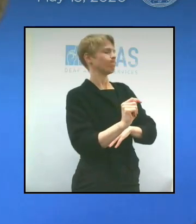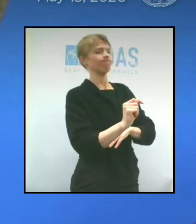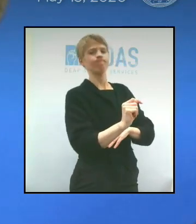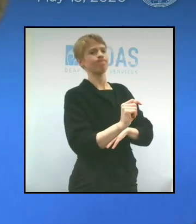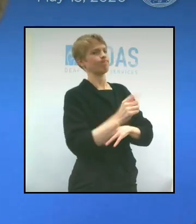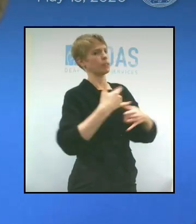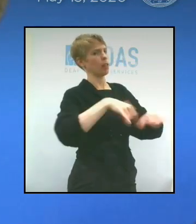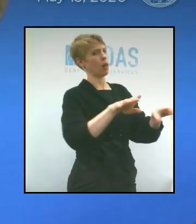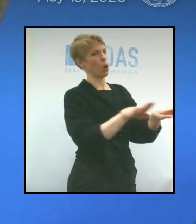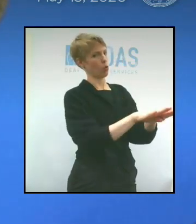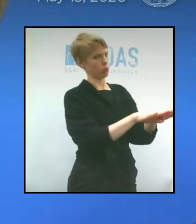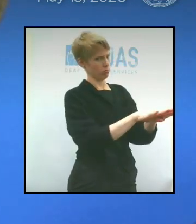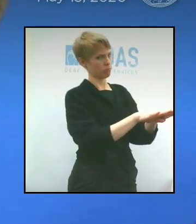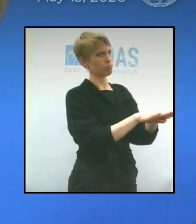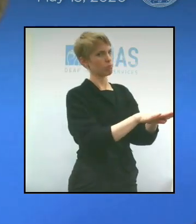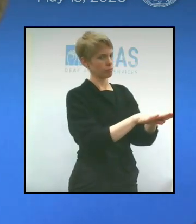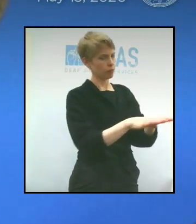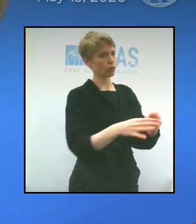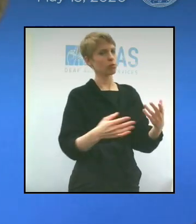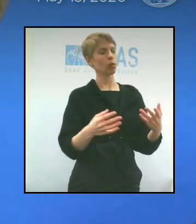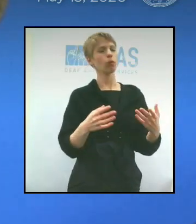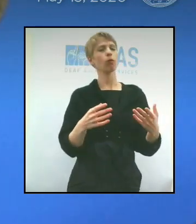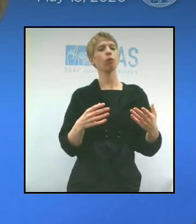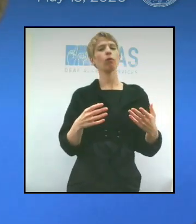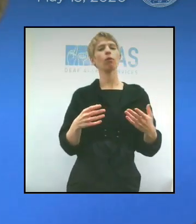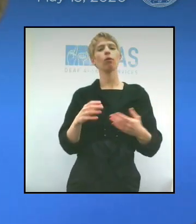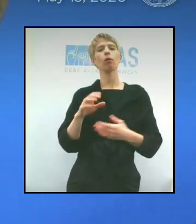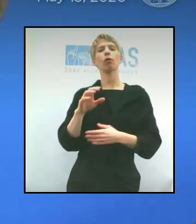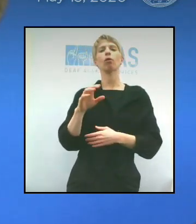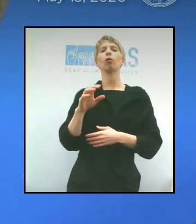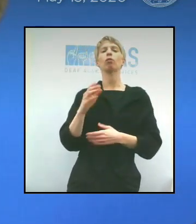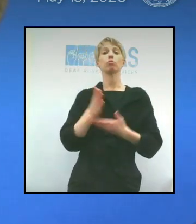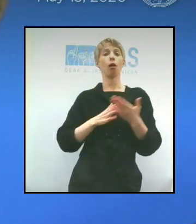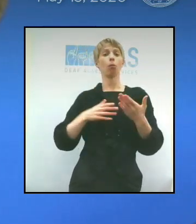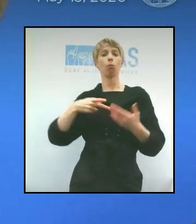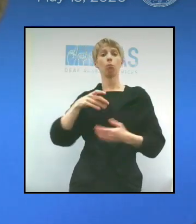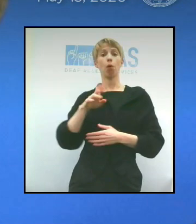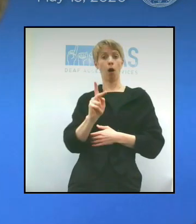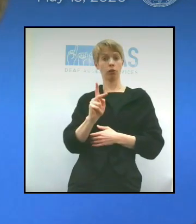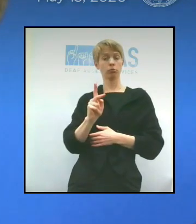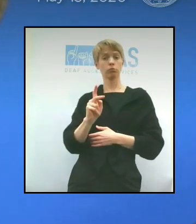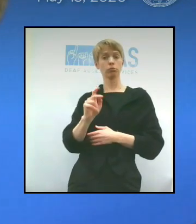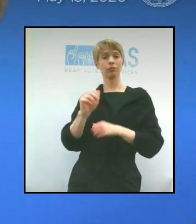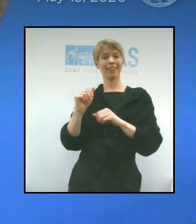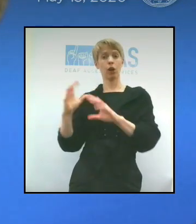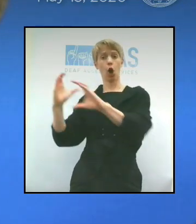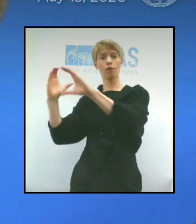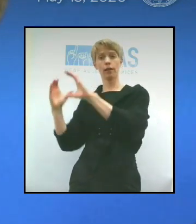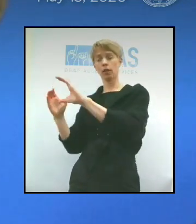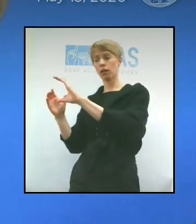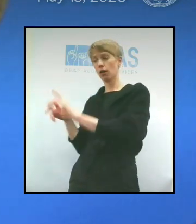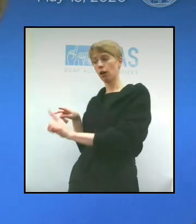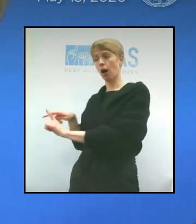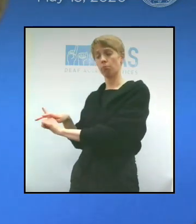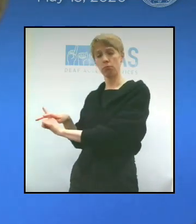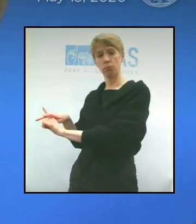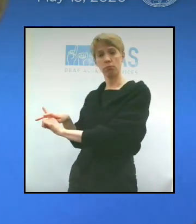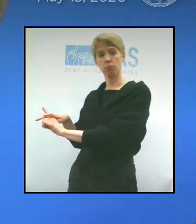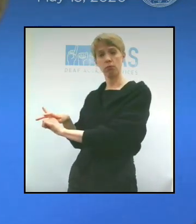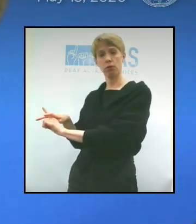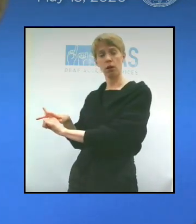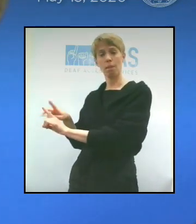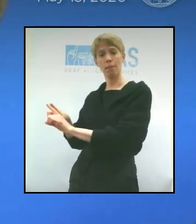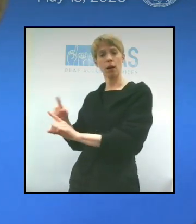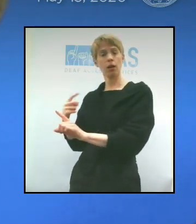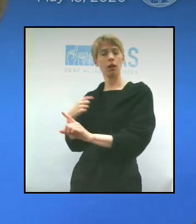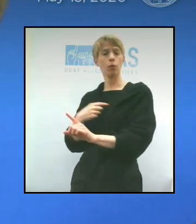campgrounds do have the ability at Sprague Brook Park to have RV hookup, We have decided to not allow that